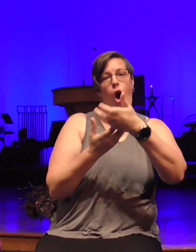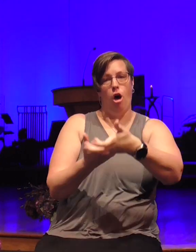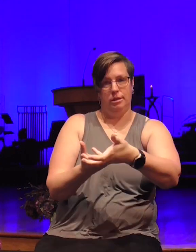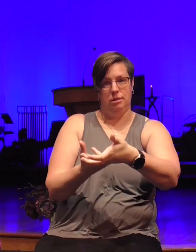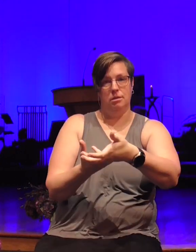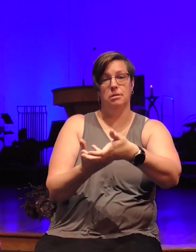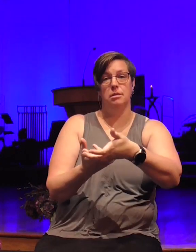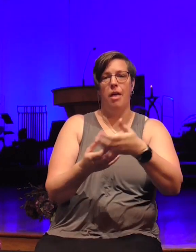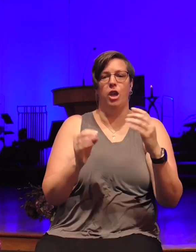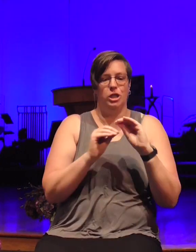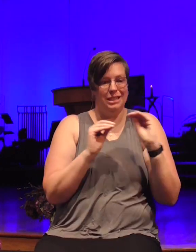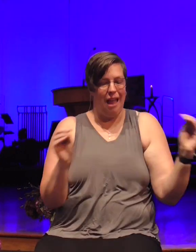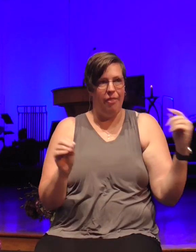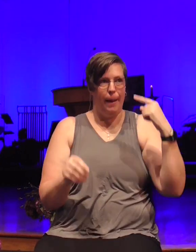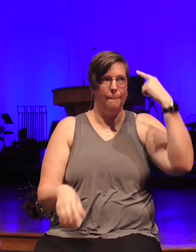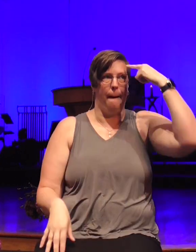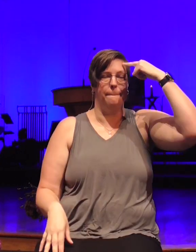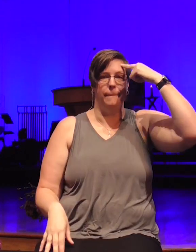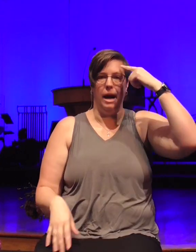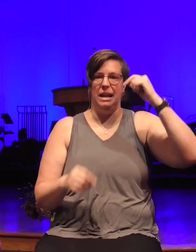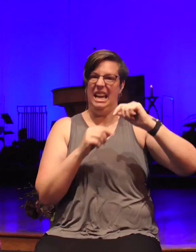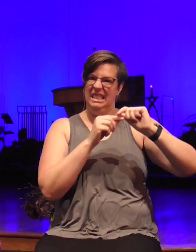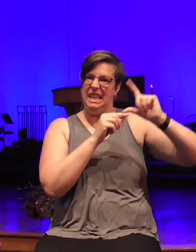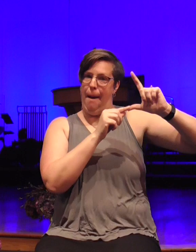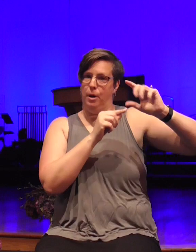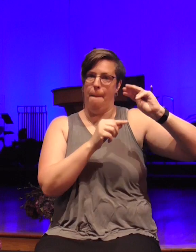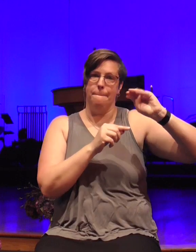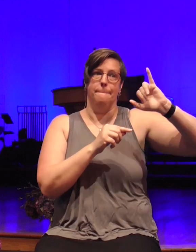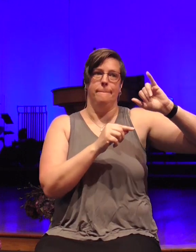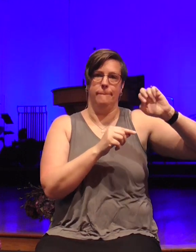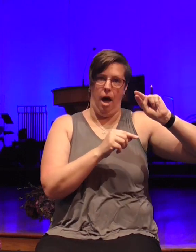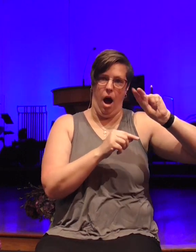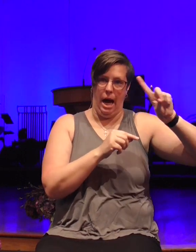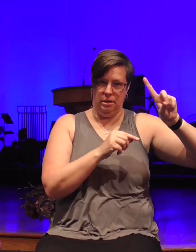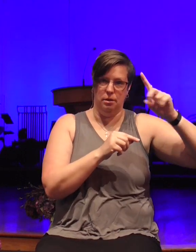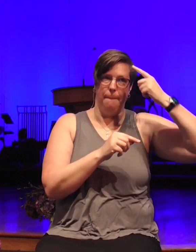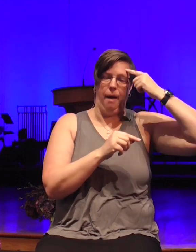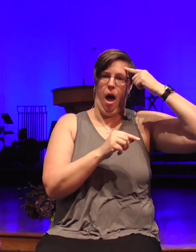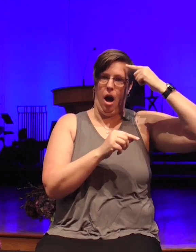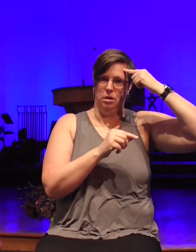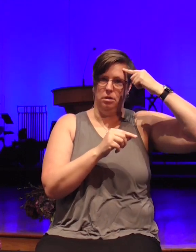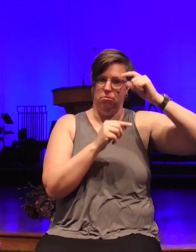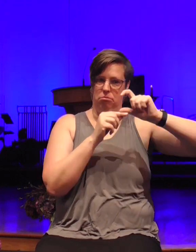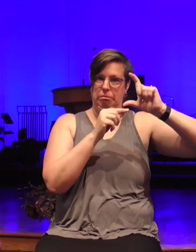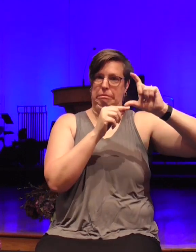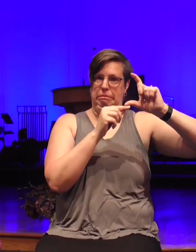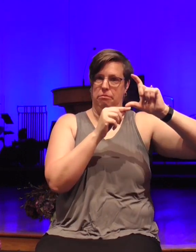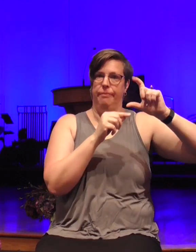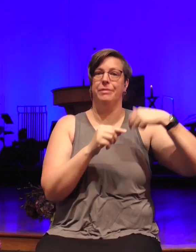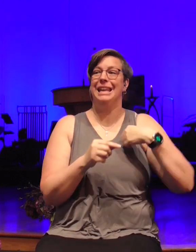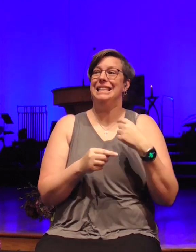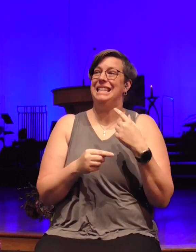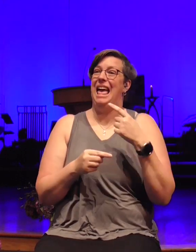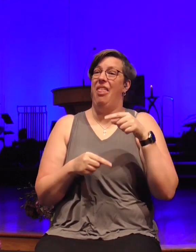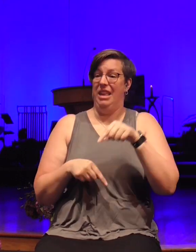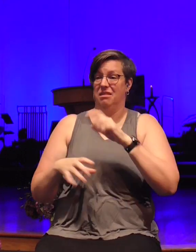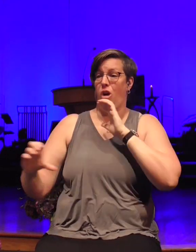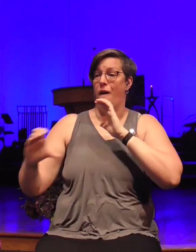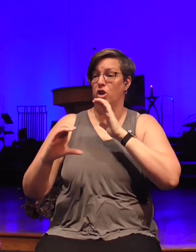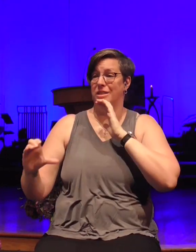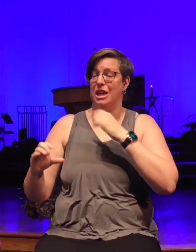but mind. And he capitalizes mind in this conversation because he sees the word mind